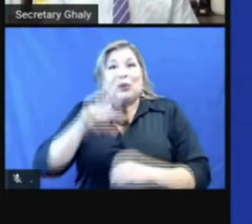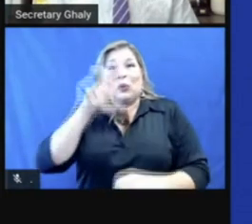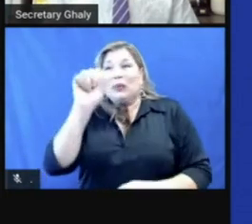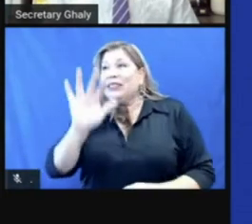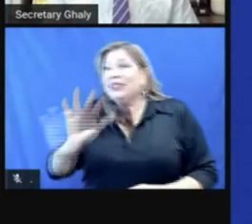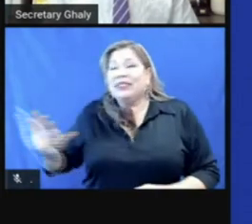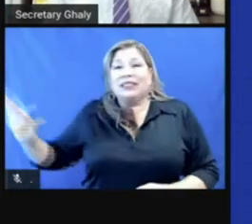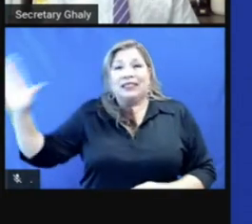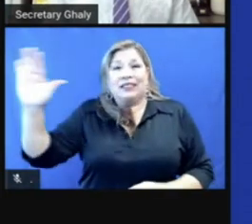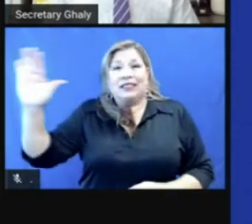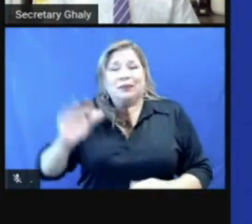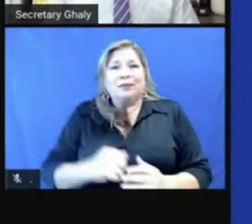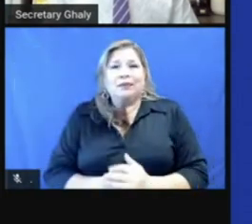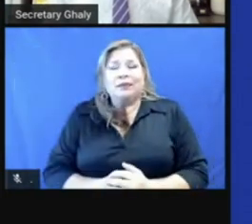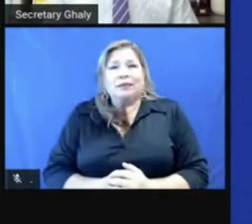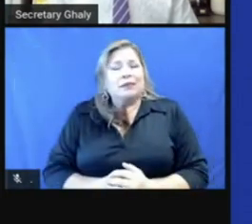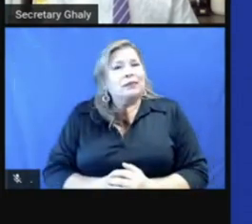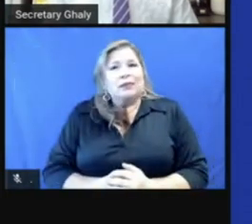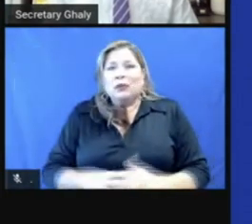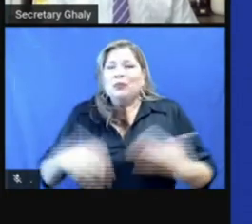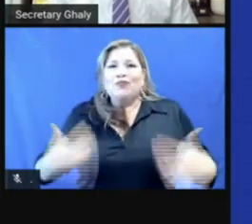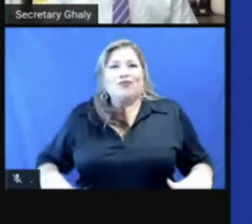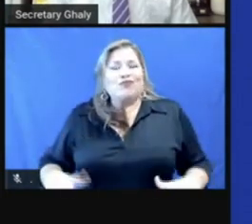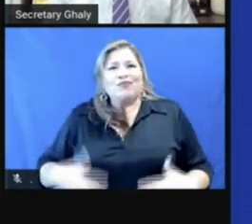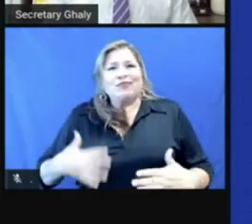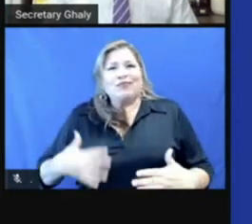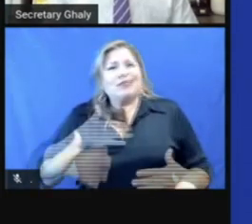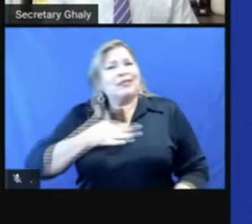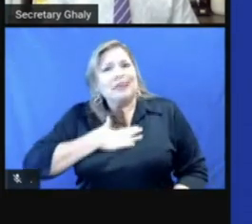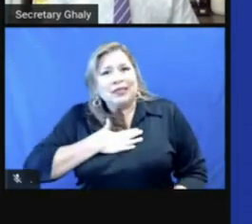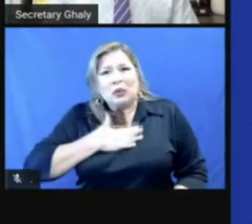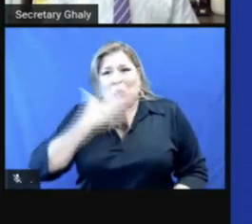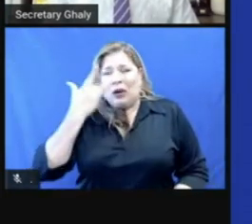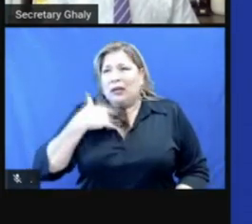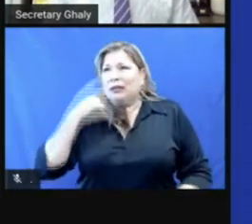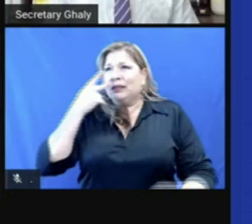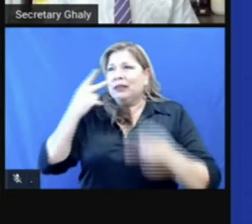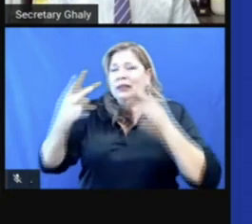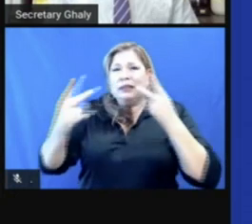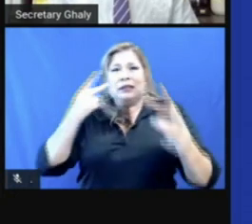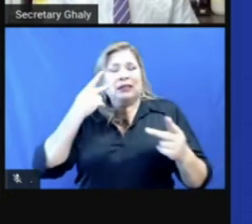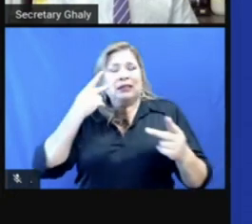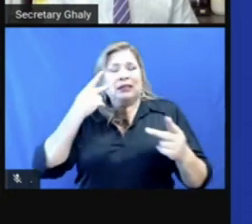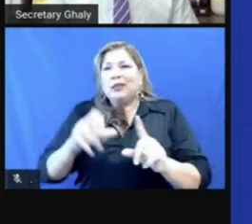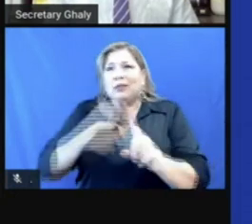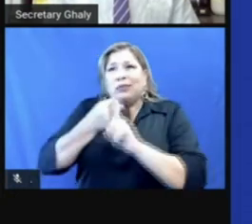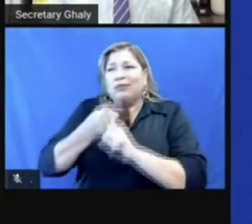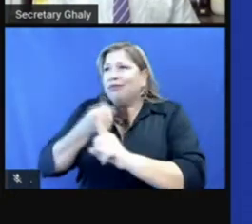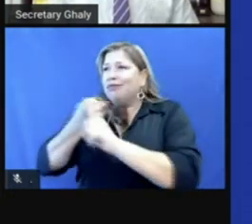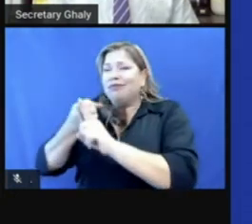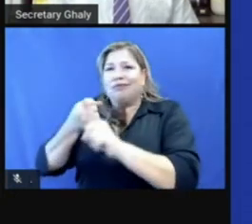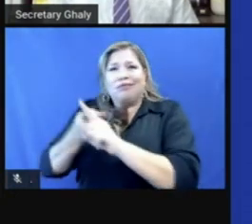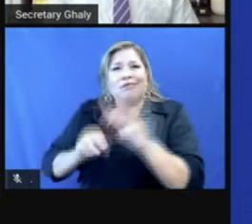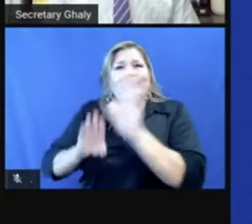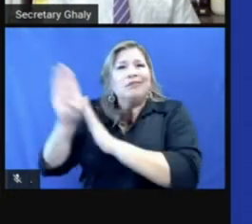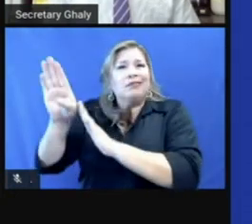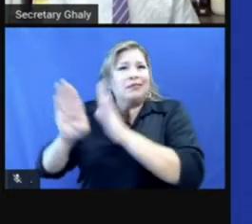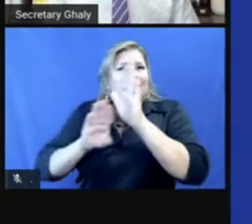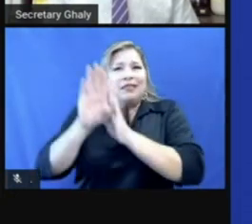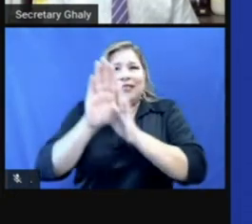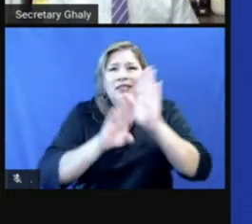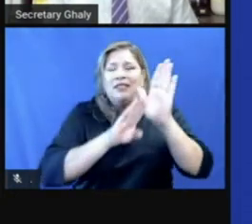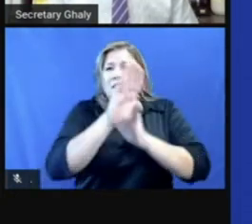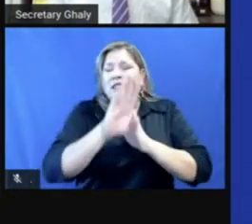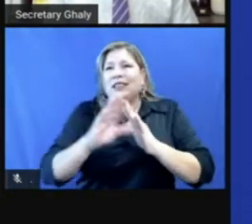have day over day broken new milestones, whether it's in cases, hospitalizations, or sadly deaths across the nation.